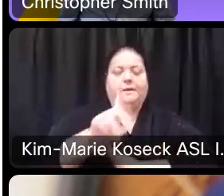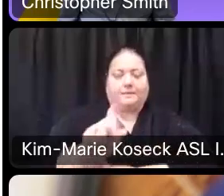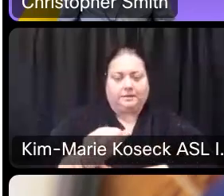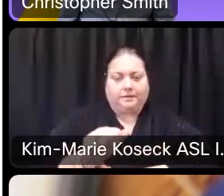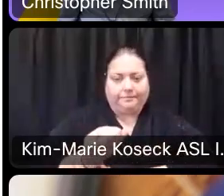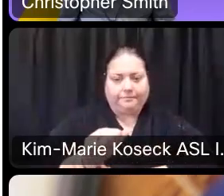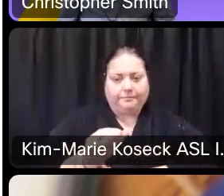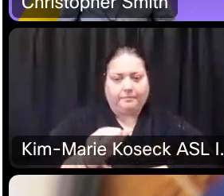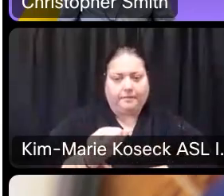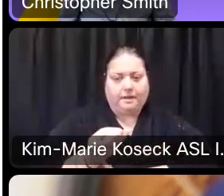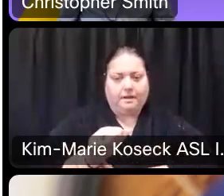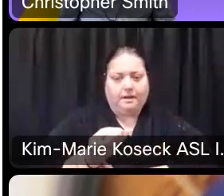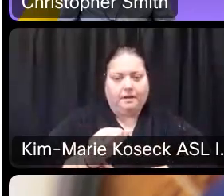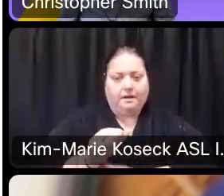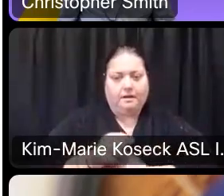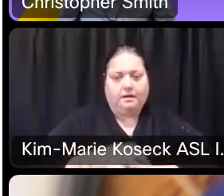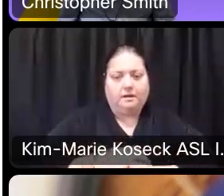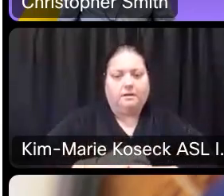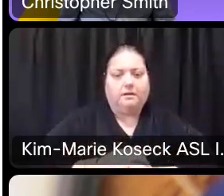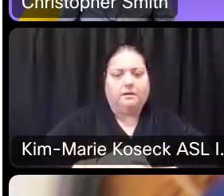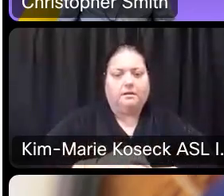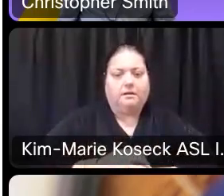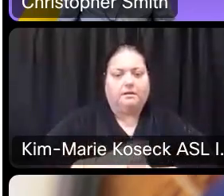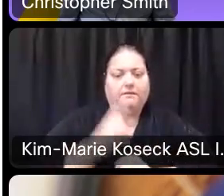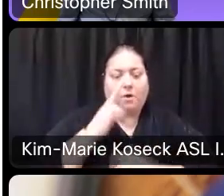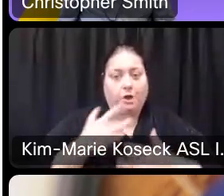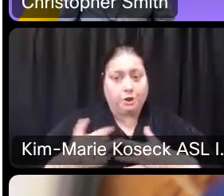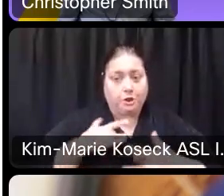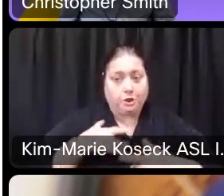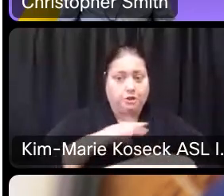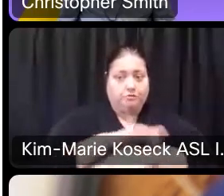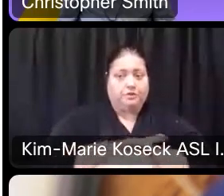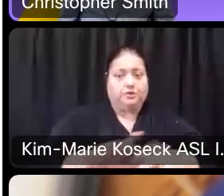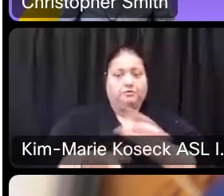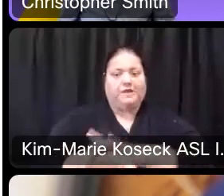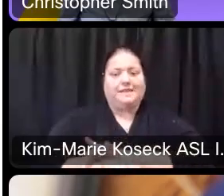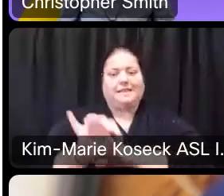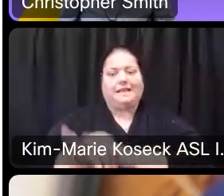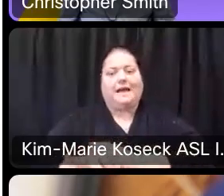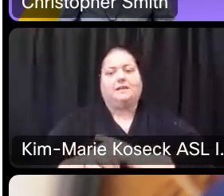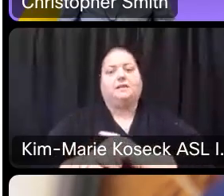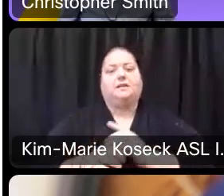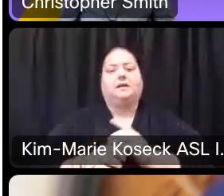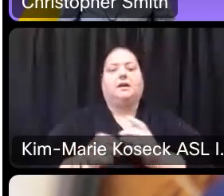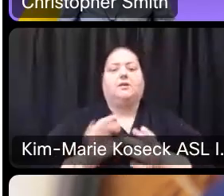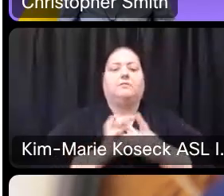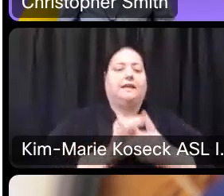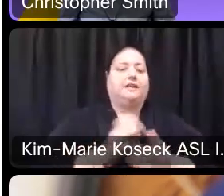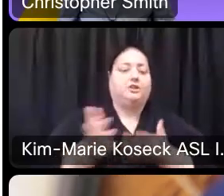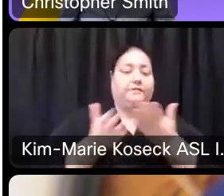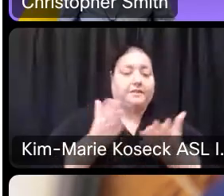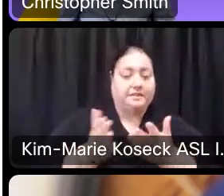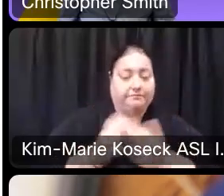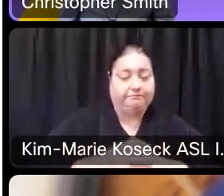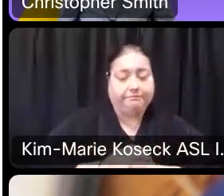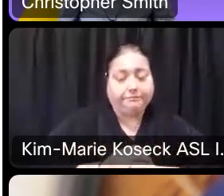So other than, again, like, for some of the more restrictive services and restraints, those tend to be limited to more like our inpatient services. We